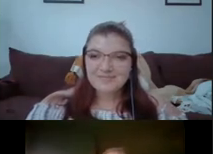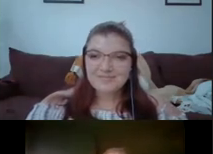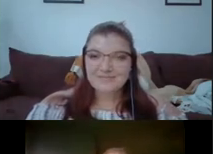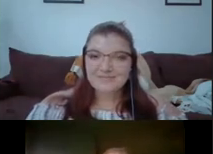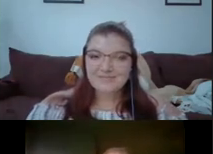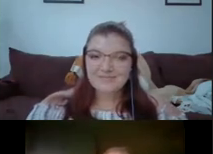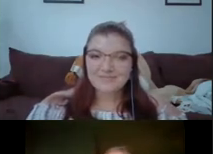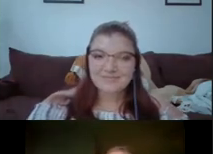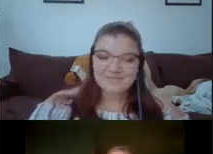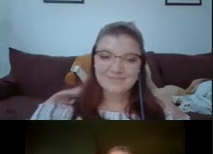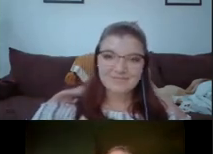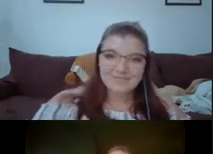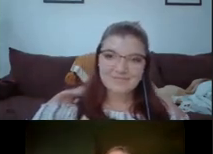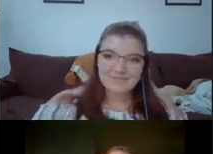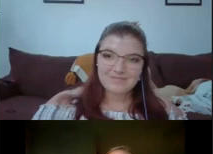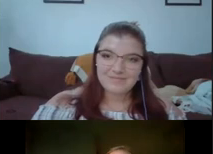architecture.